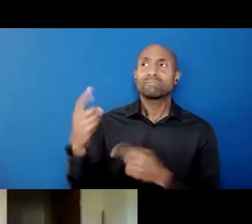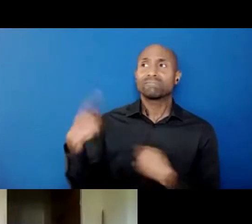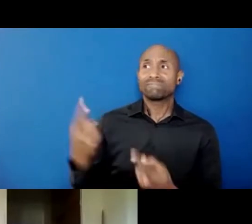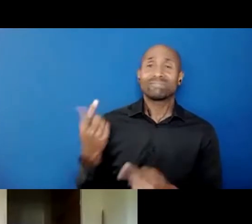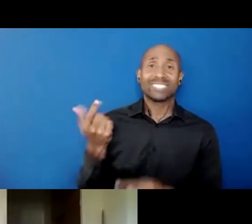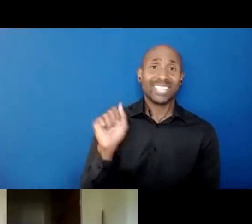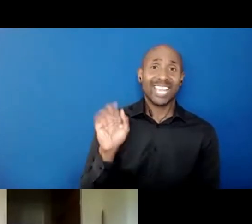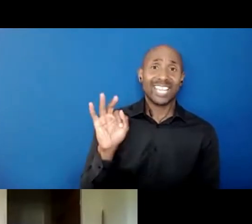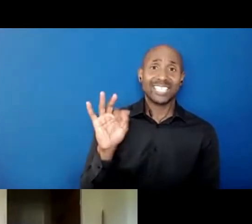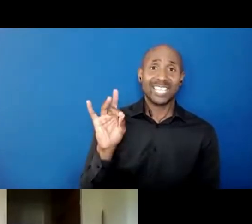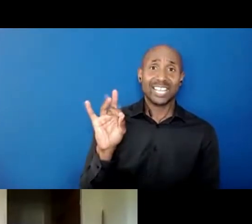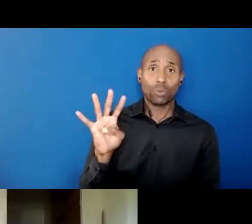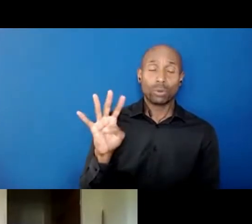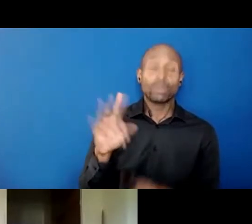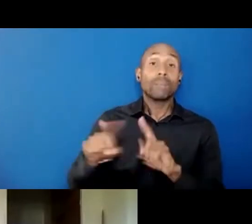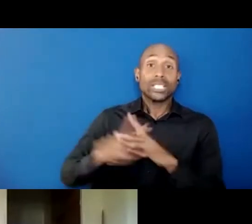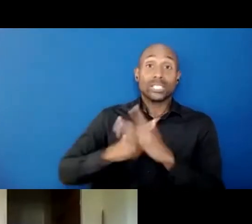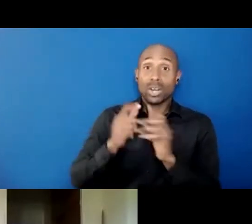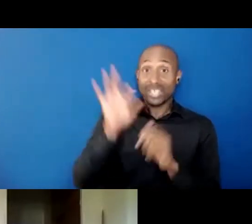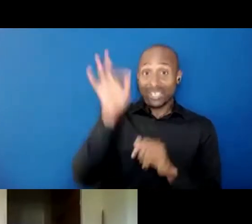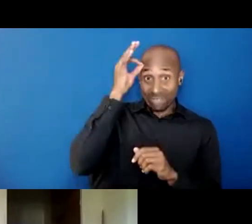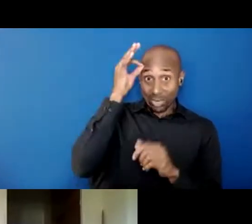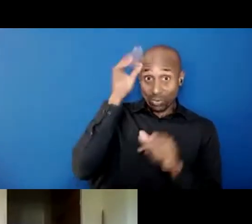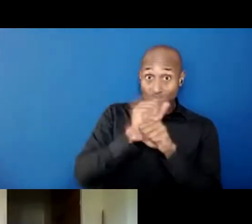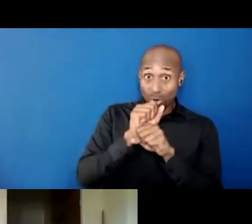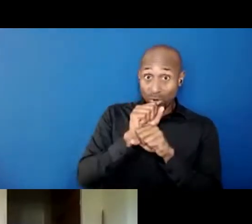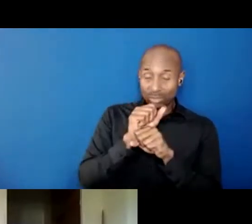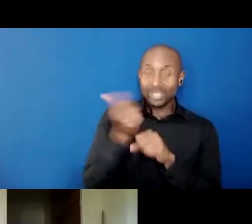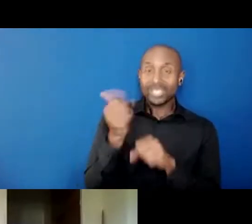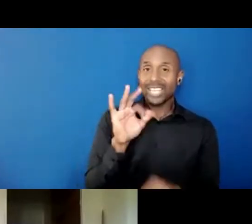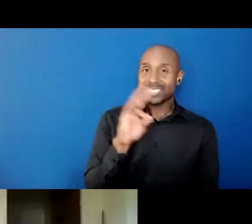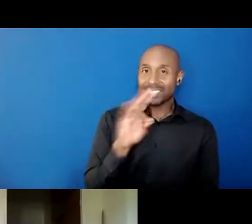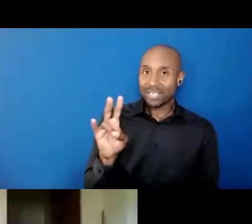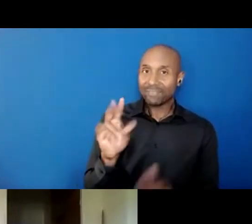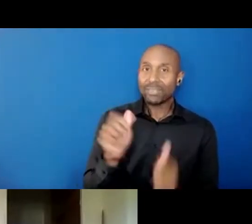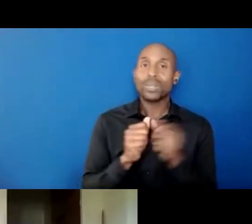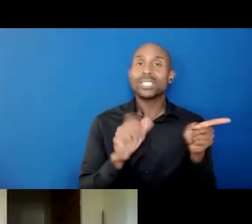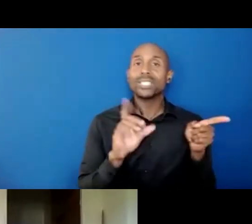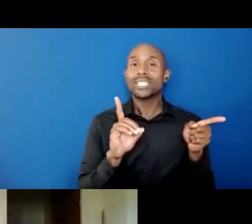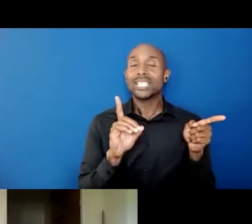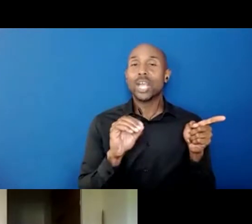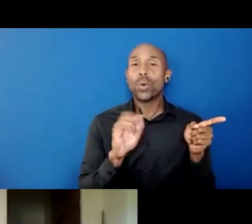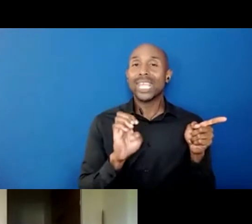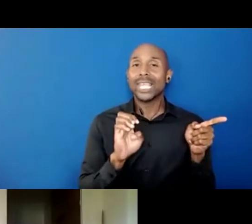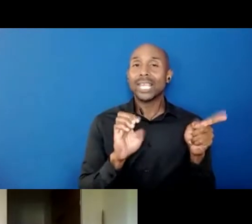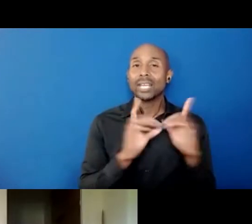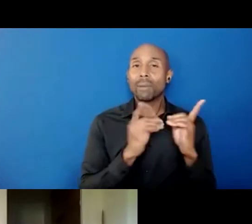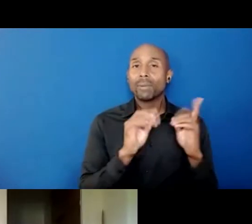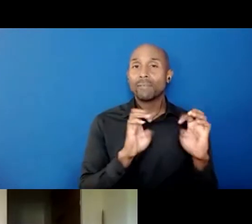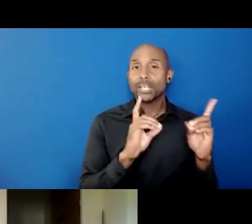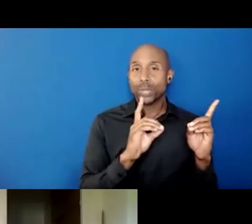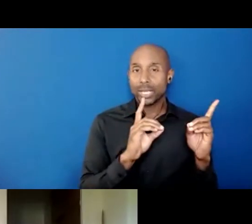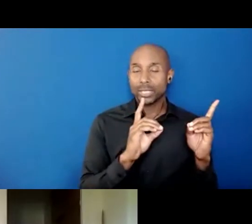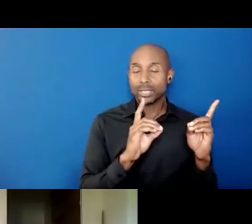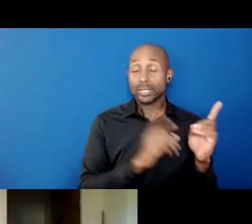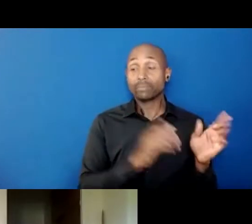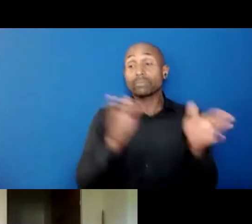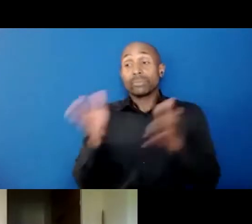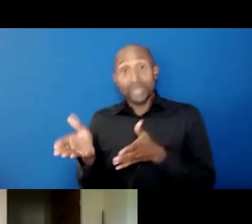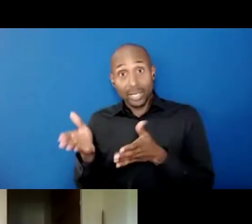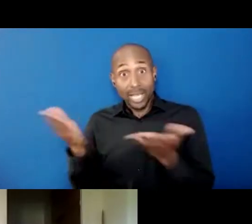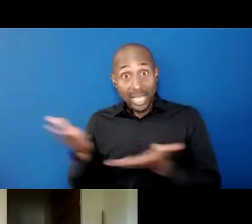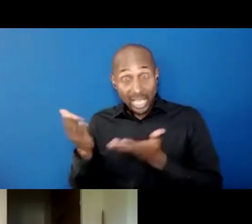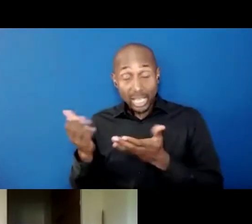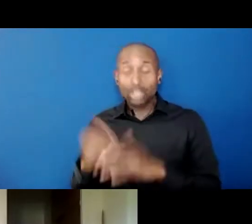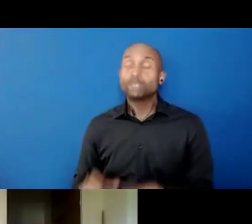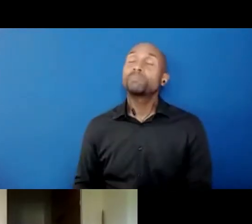in 1977 with the Department of Education. And within the Bureau of Education and Cultural Affairs at